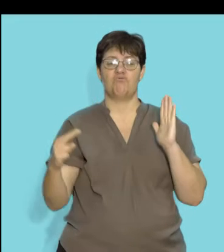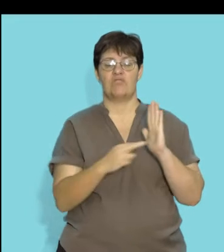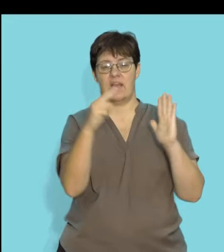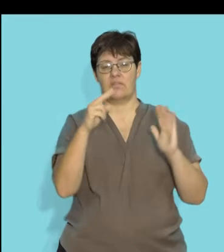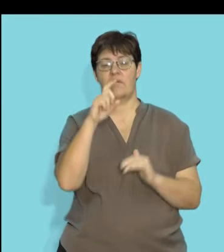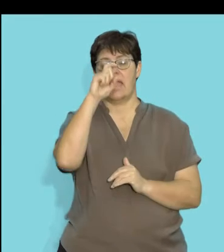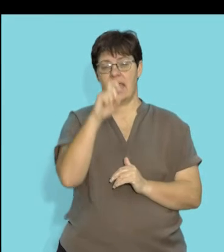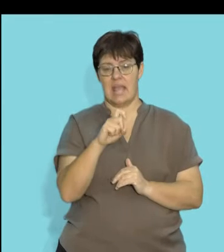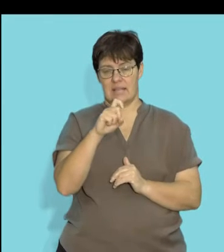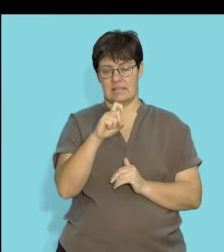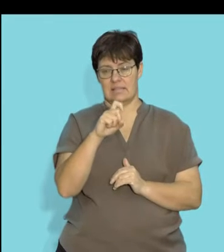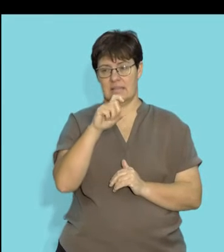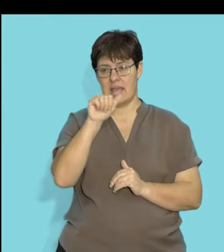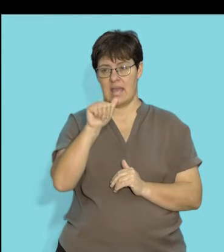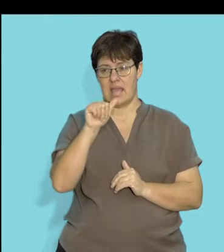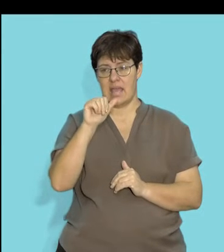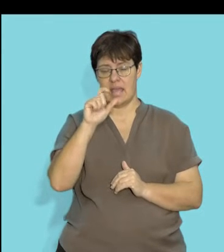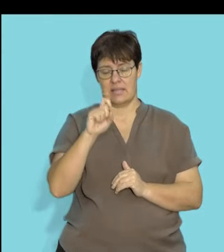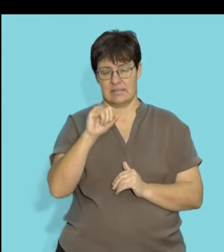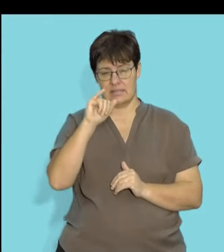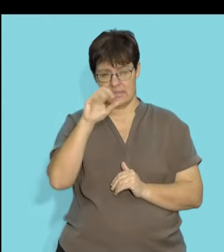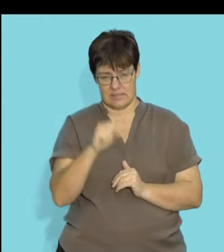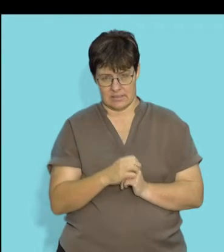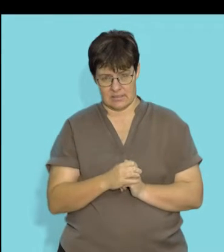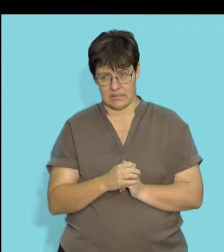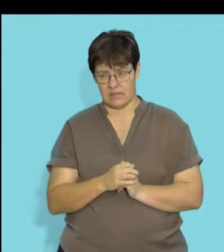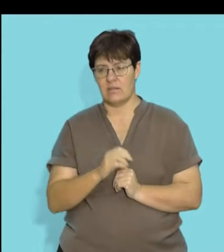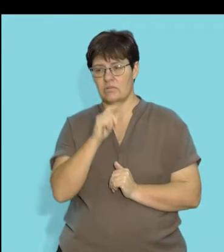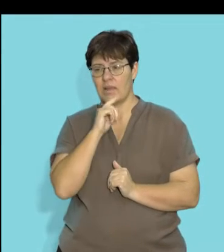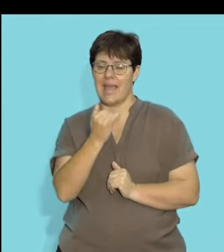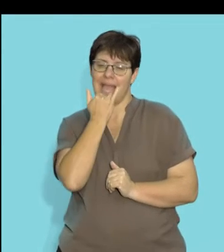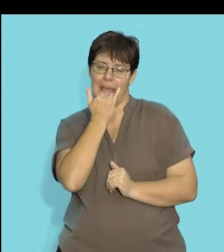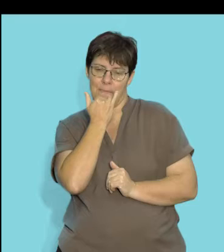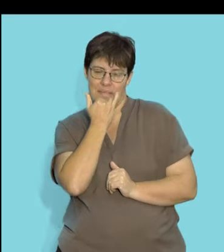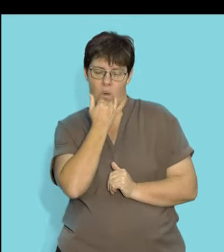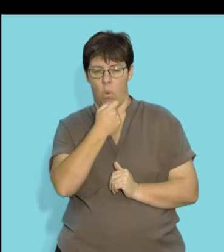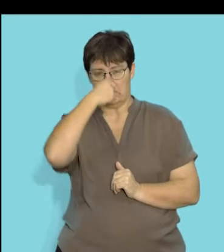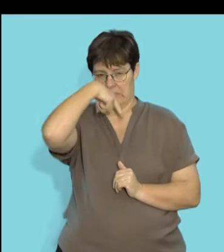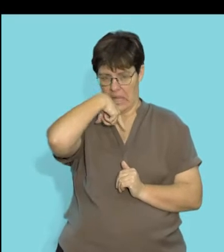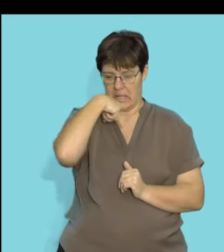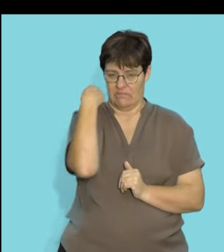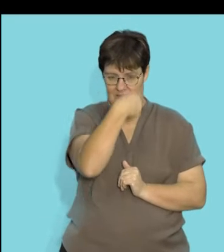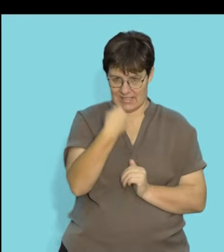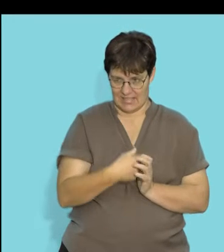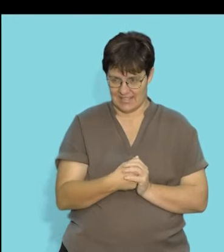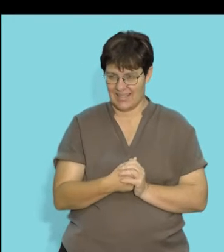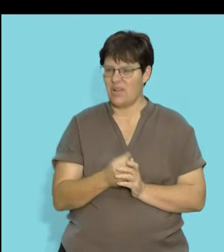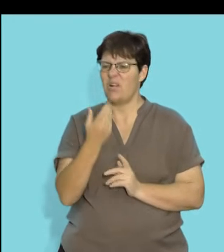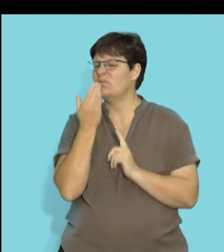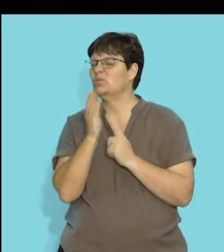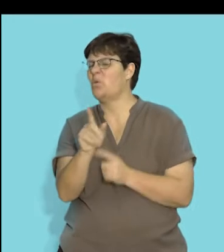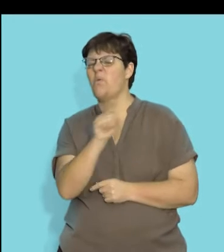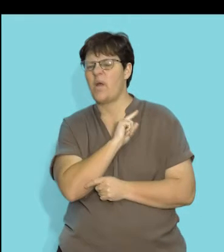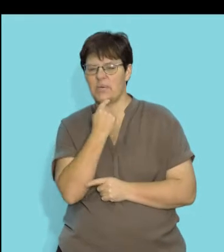a reflection in the x-axis. Now, we normally use the word happy face and sad